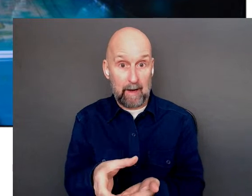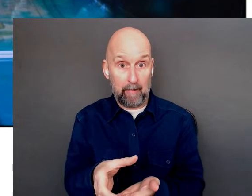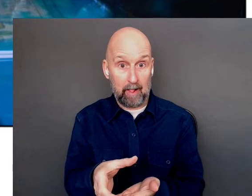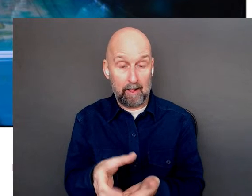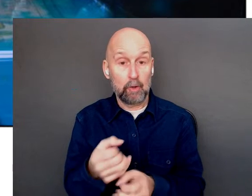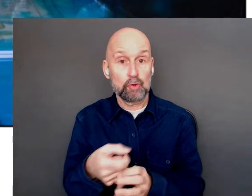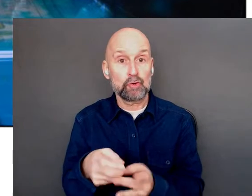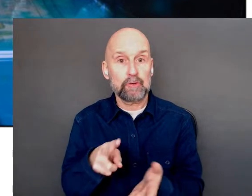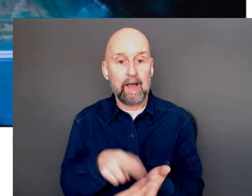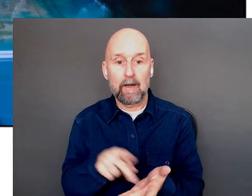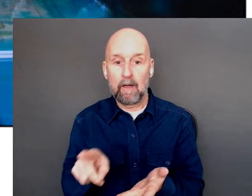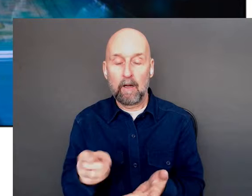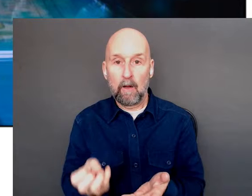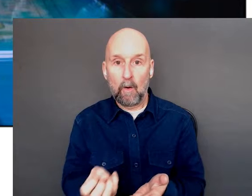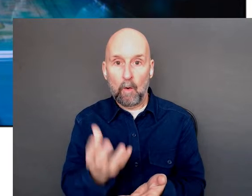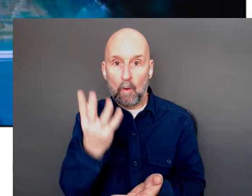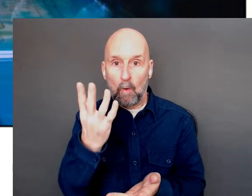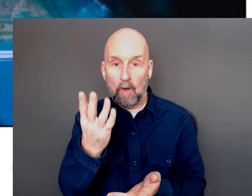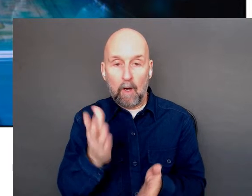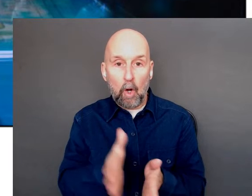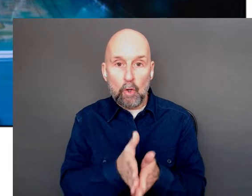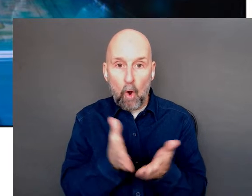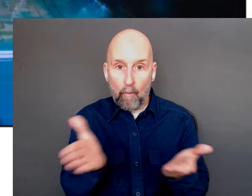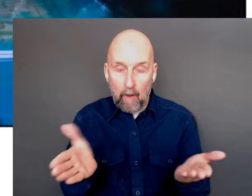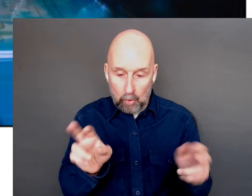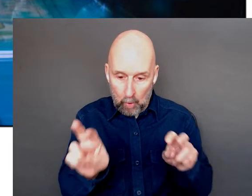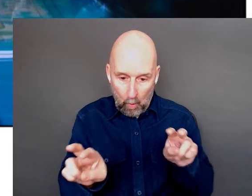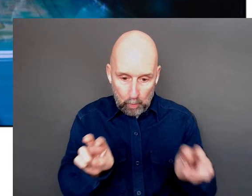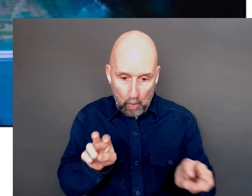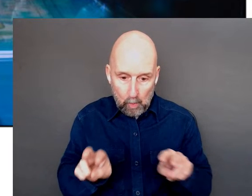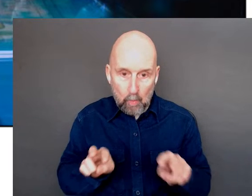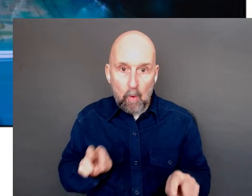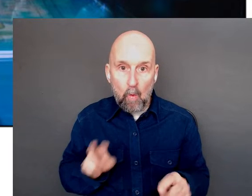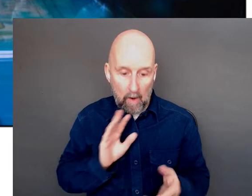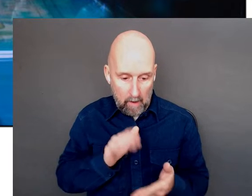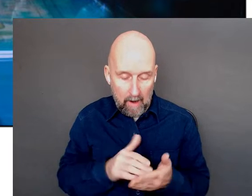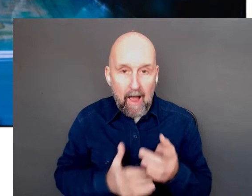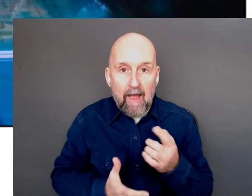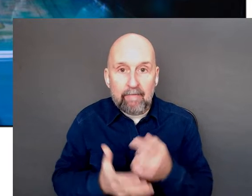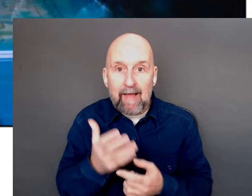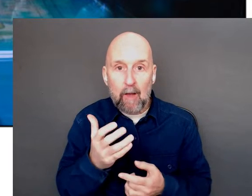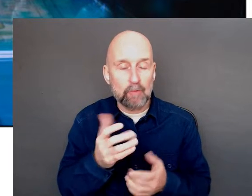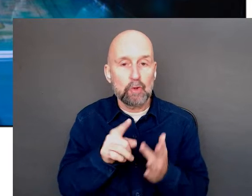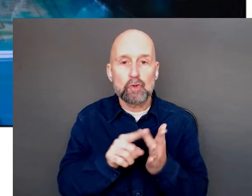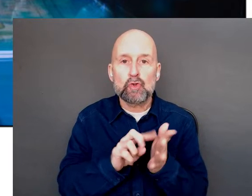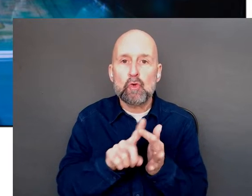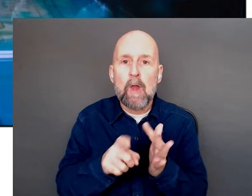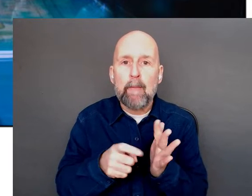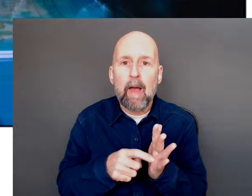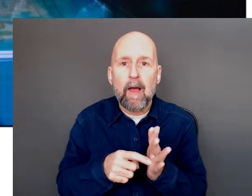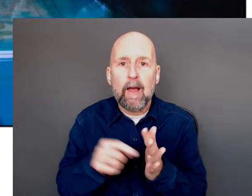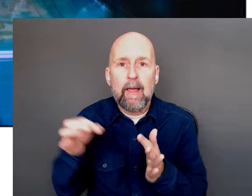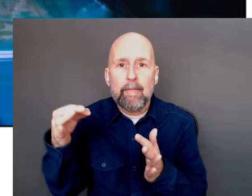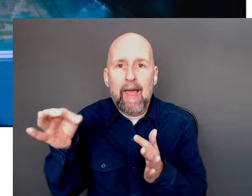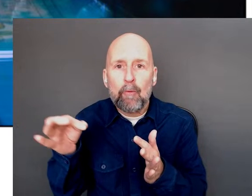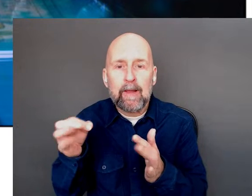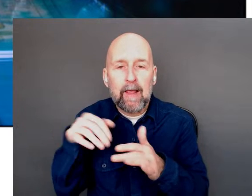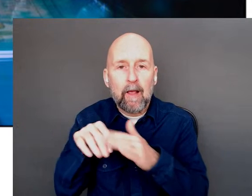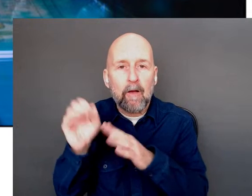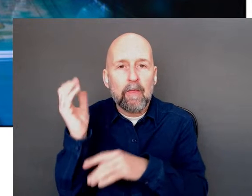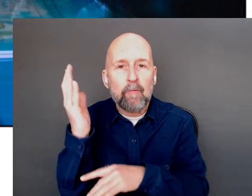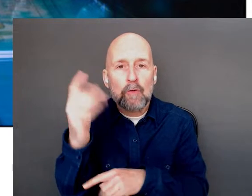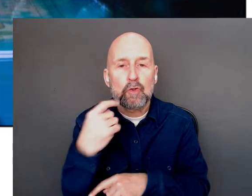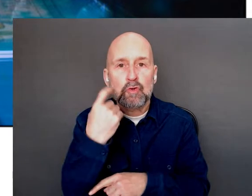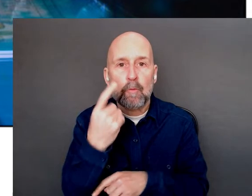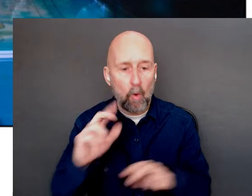this adventurer's notebook with all these notes about today I've found this juniper berry in this forest. Tomorrow I will climb this mountain in order